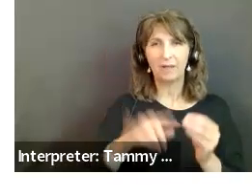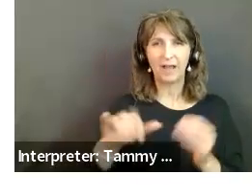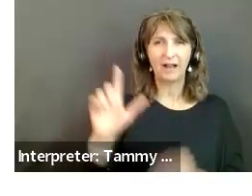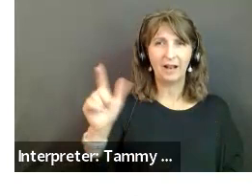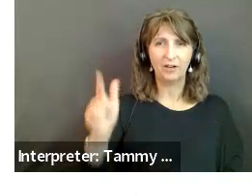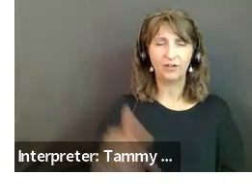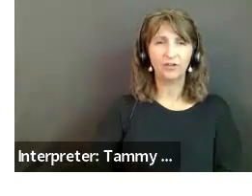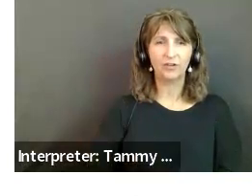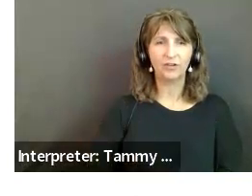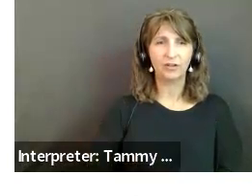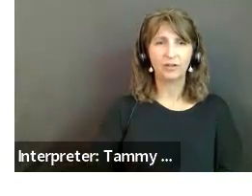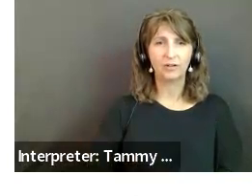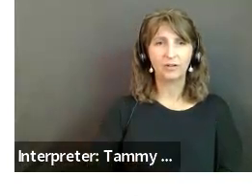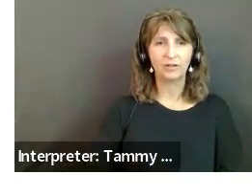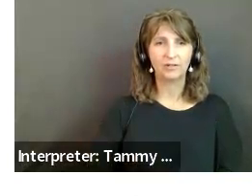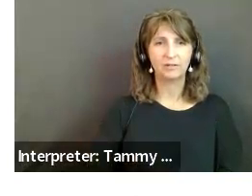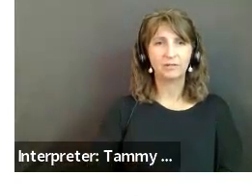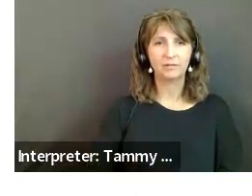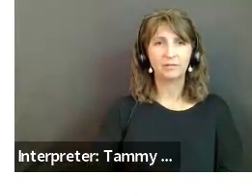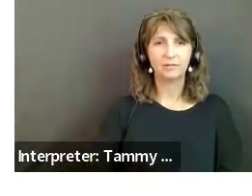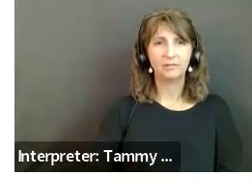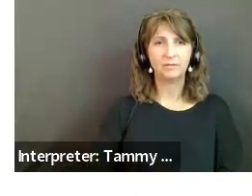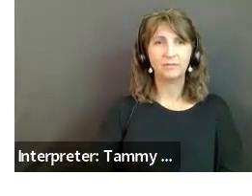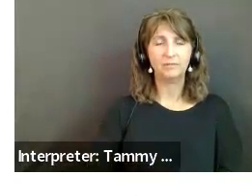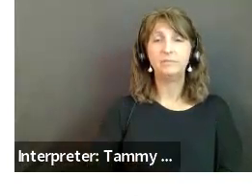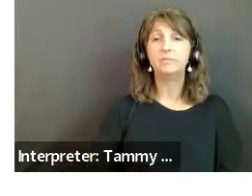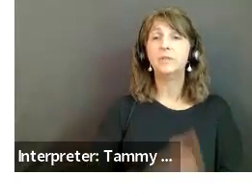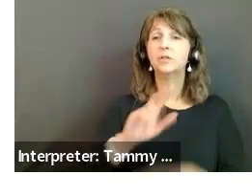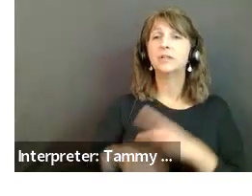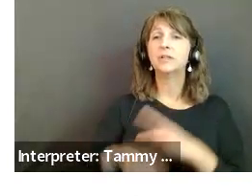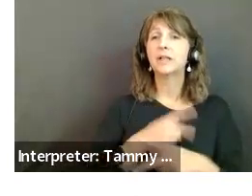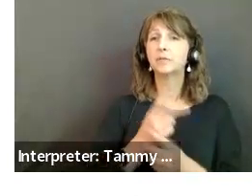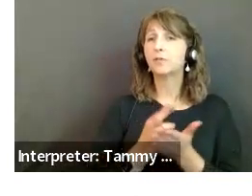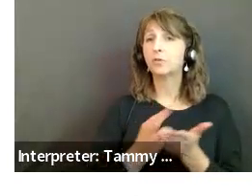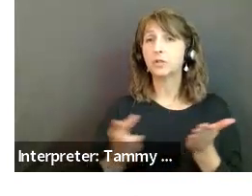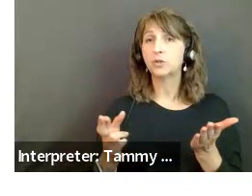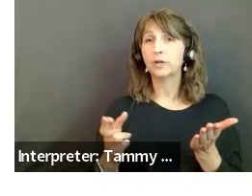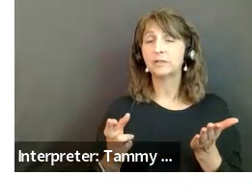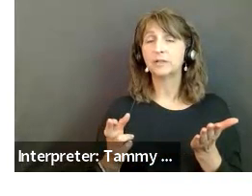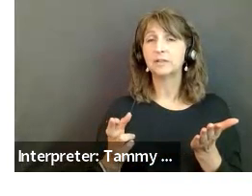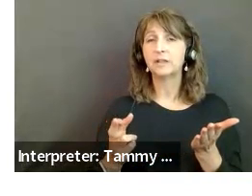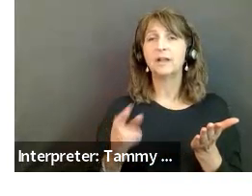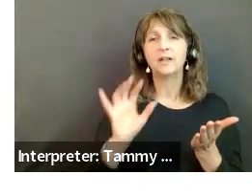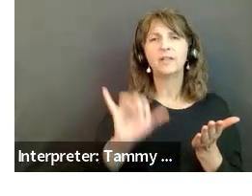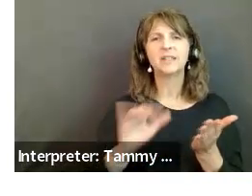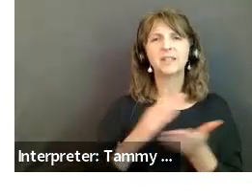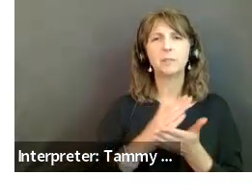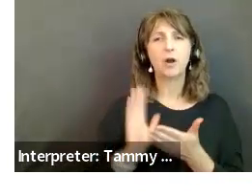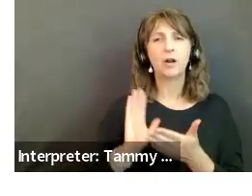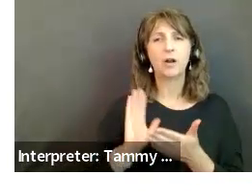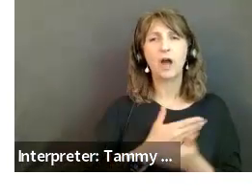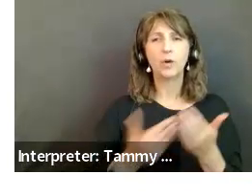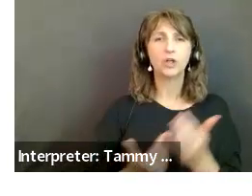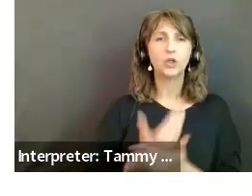So just quickly about the types of resources again. So we have, this is part of our new organization. We have